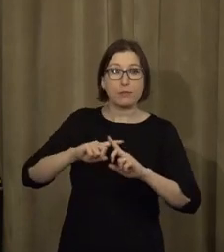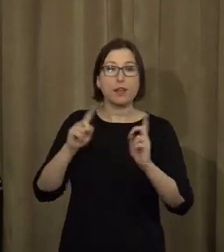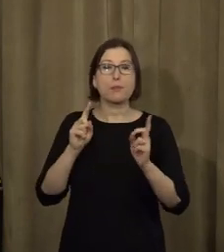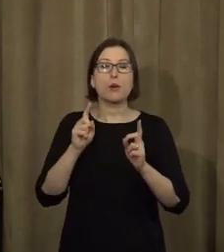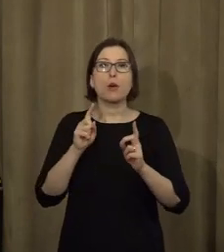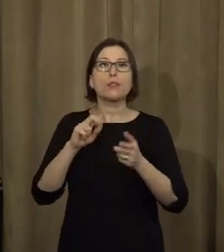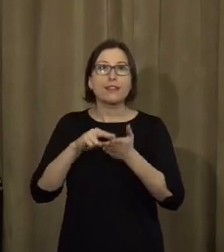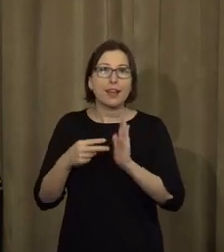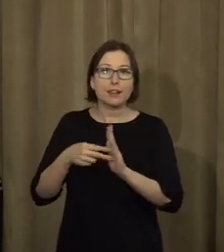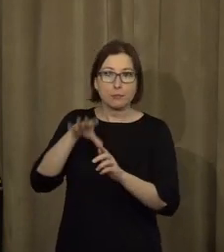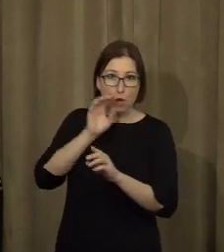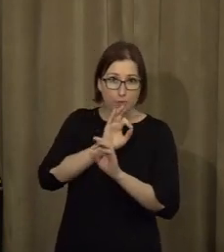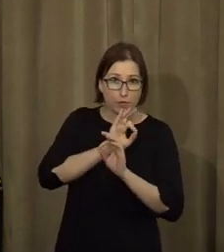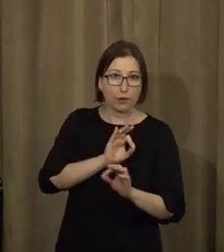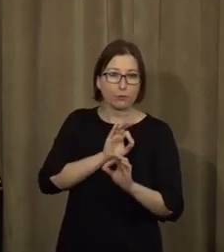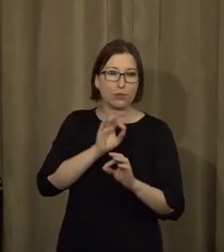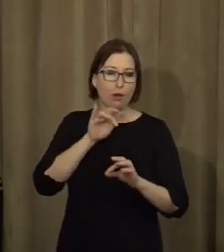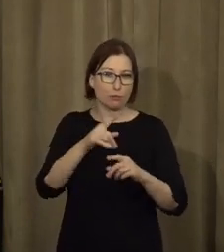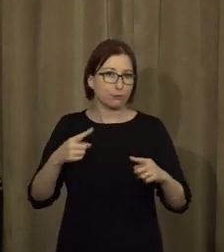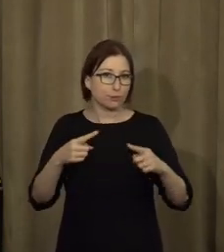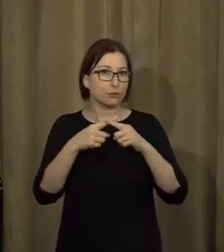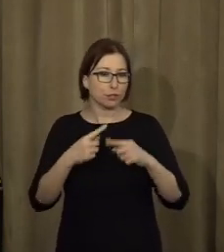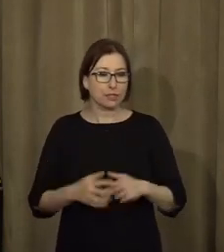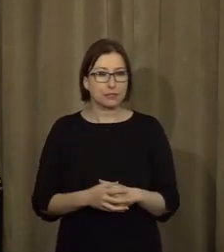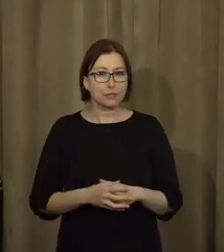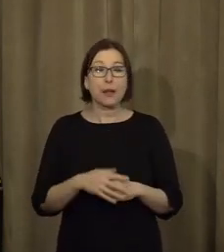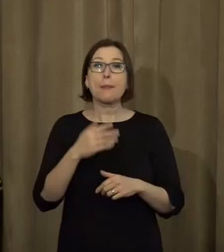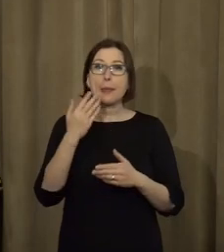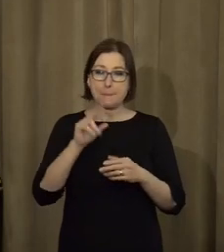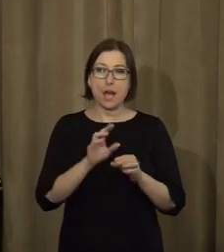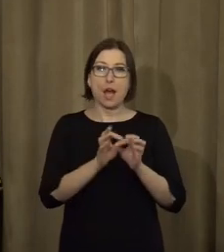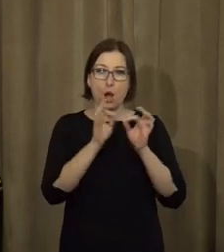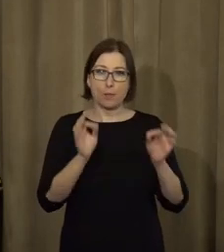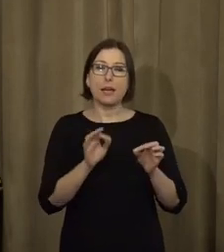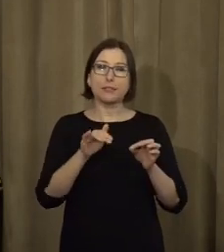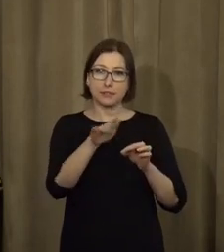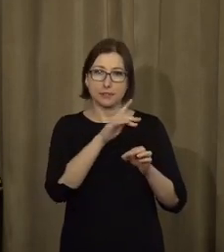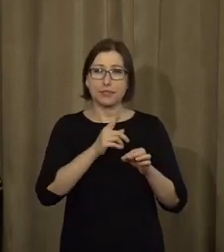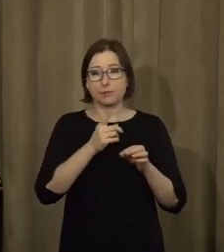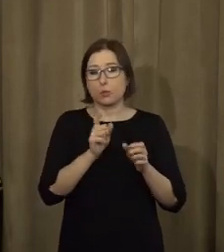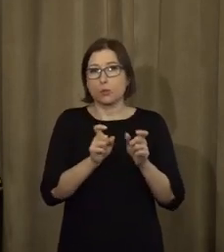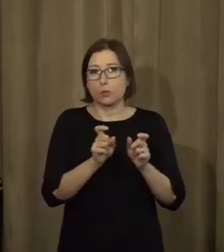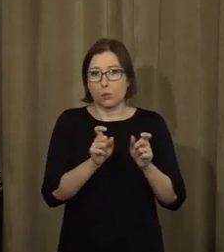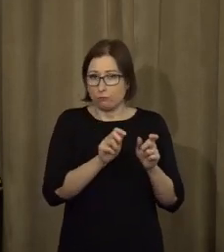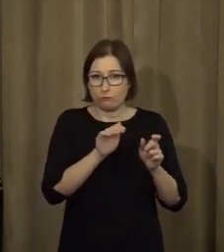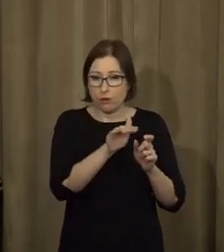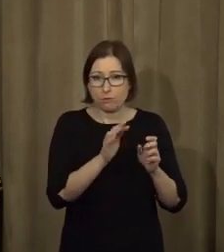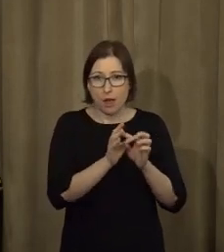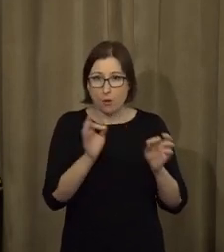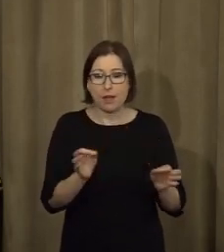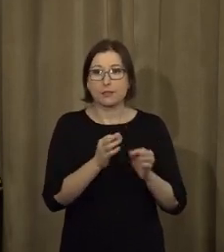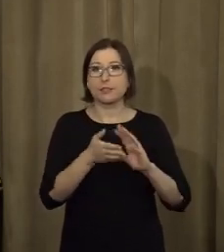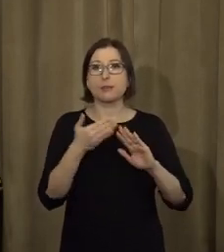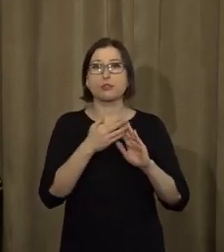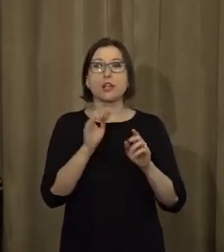the technical sense. There are certain limitations, which are colocar on theection supports